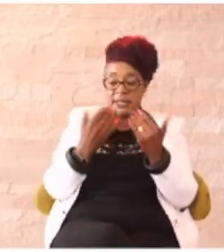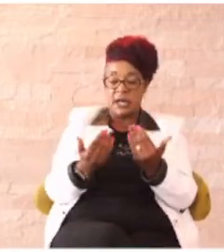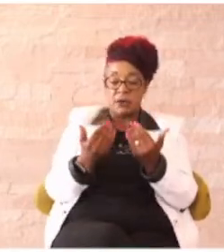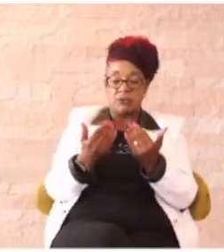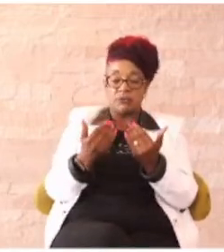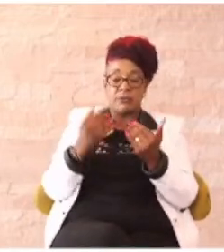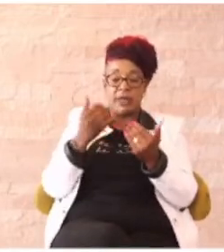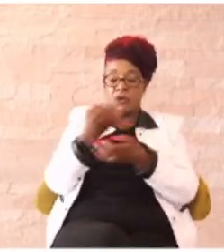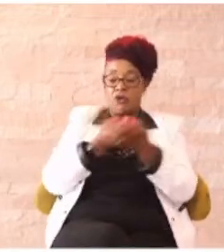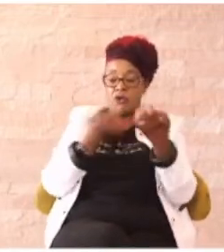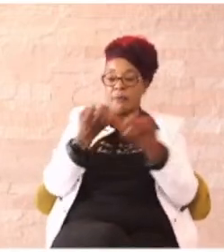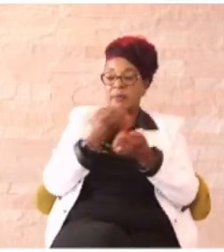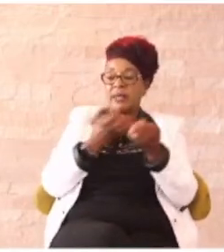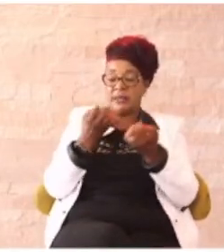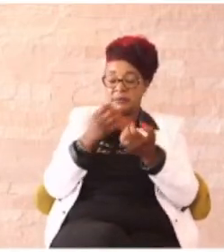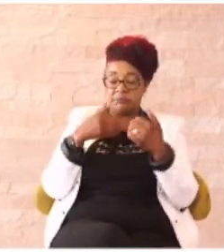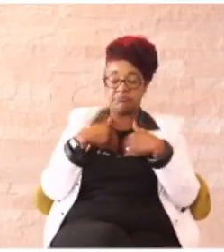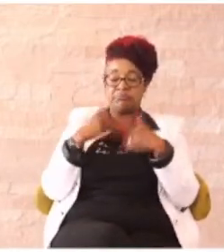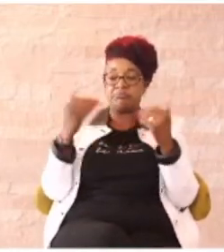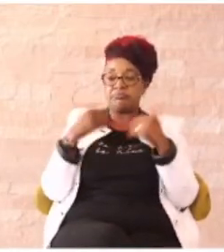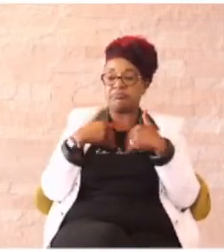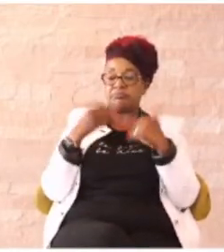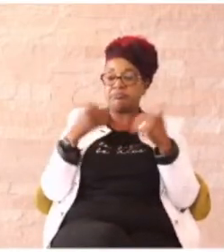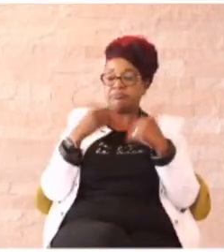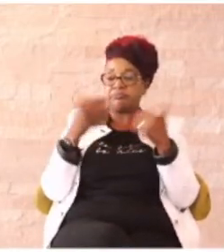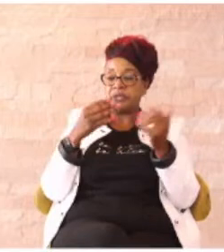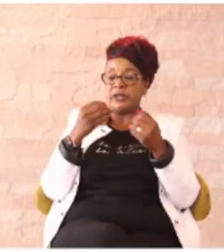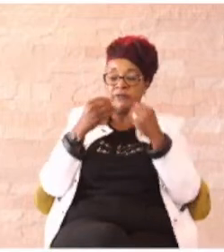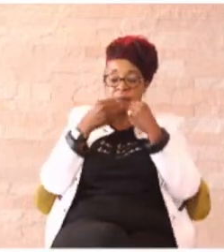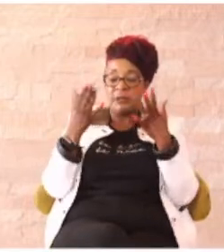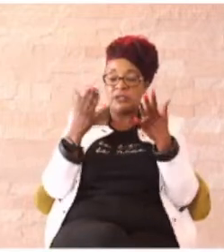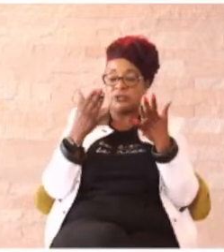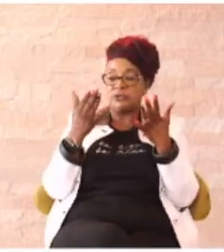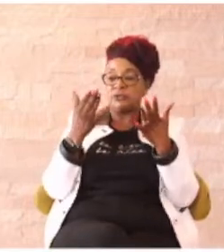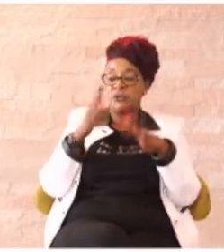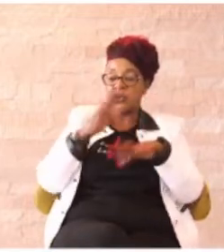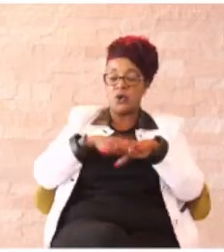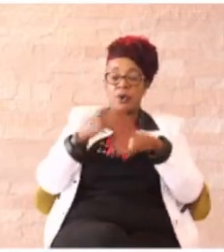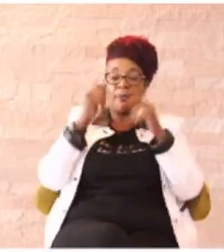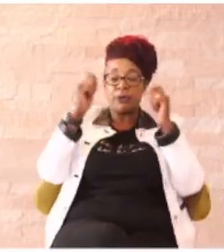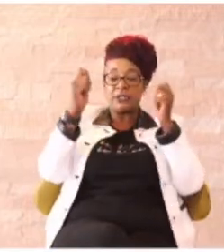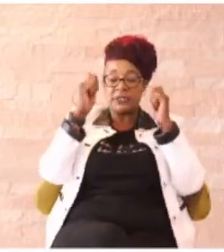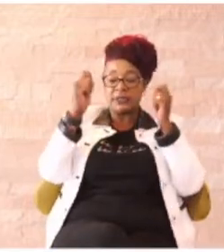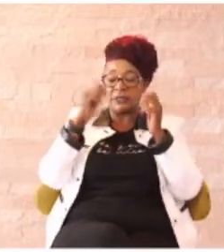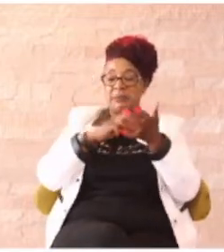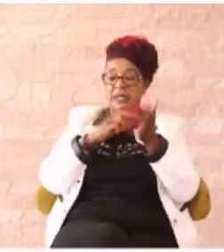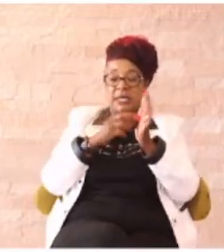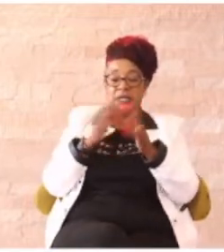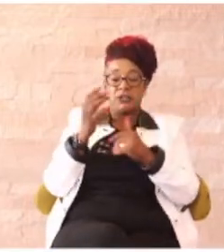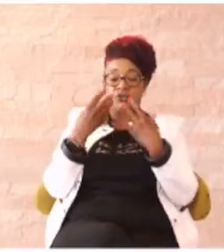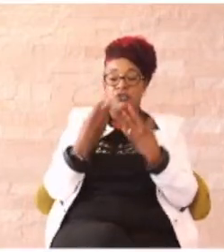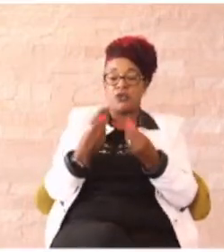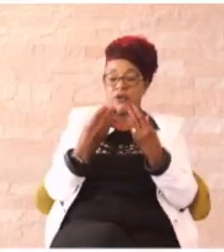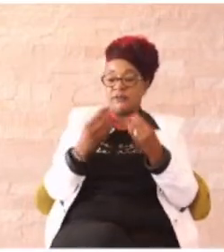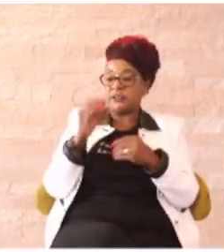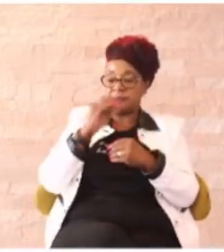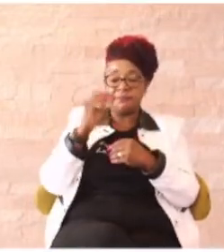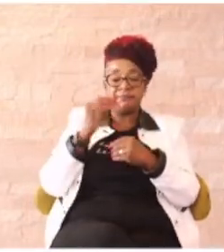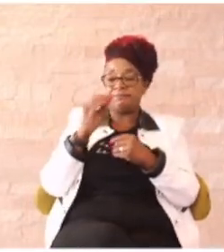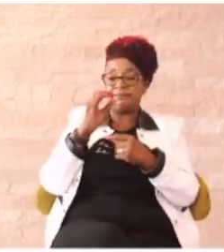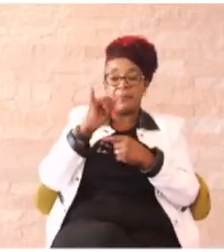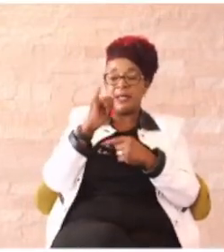support of EWDNA in collaboration. It's on process, not yet accomplished. SWDA